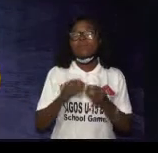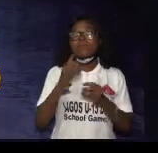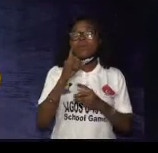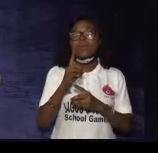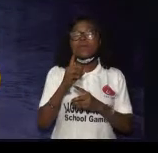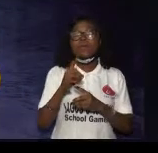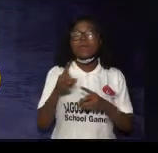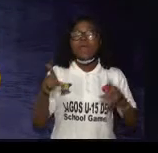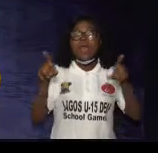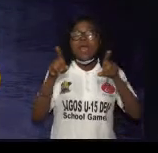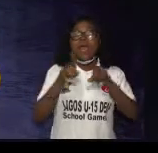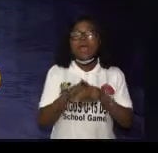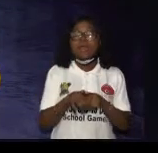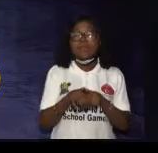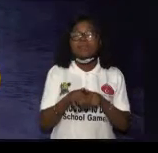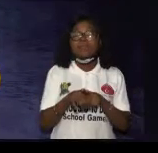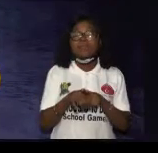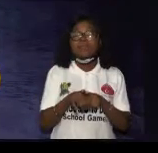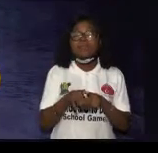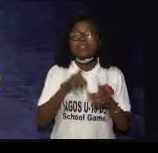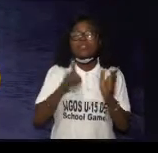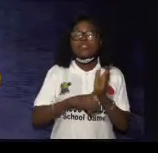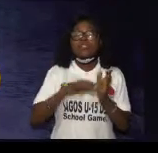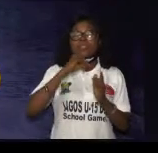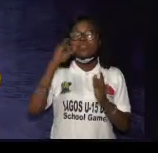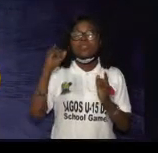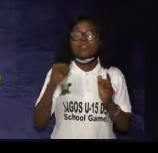Number one has this